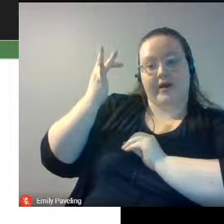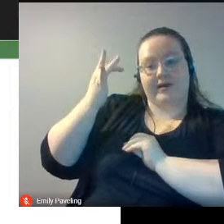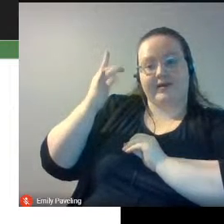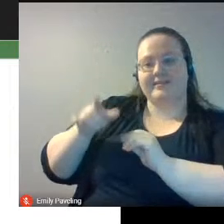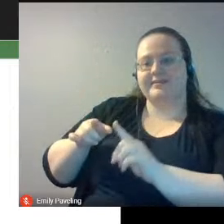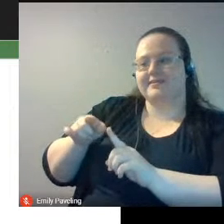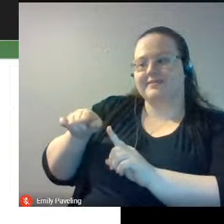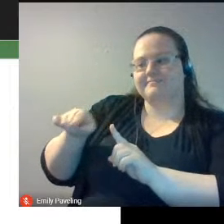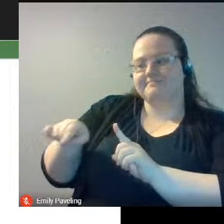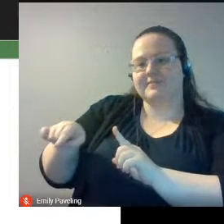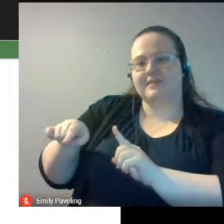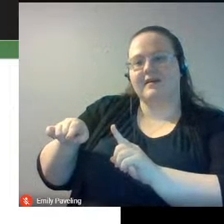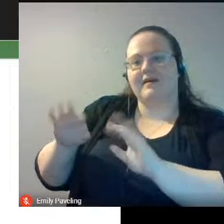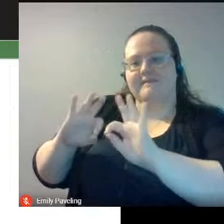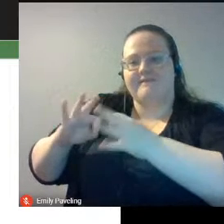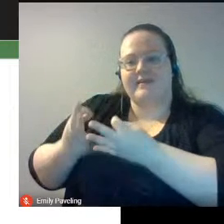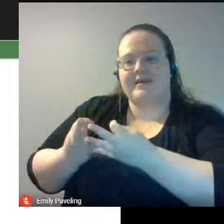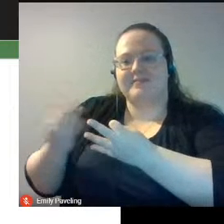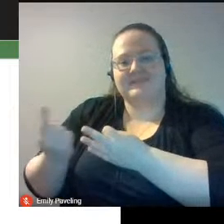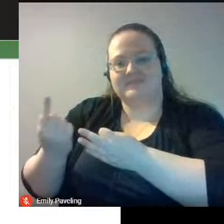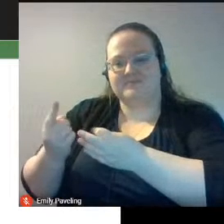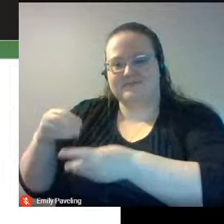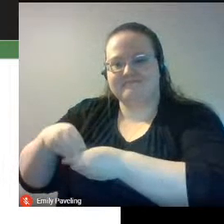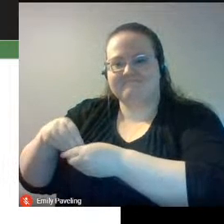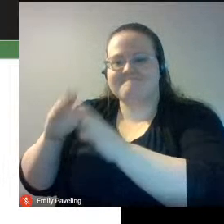within their household.